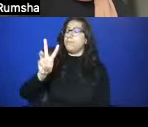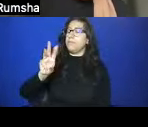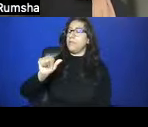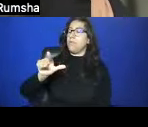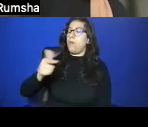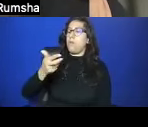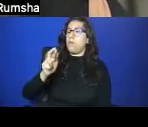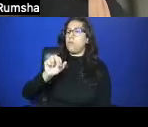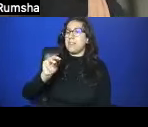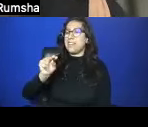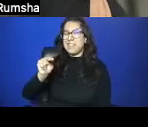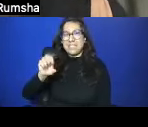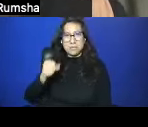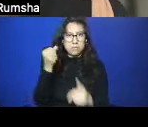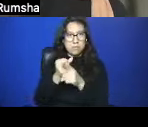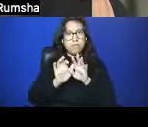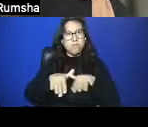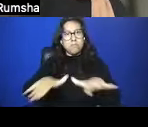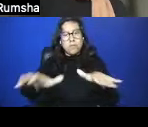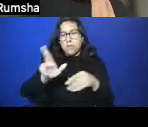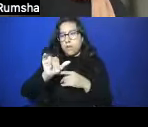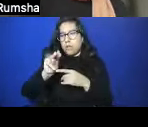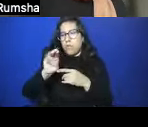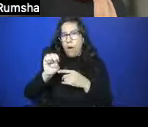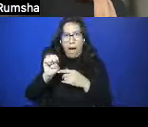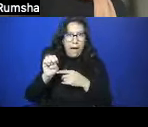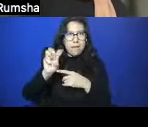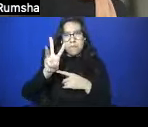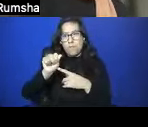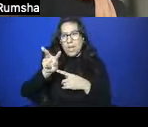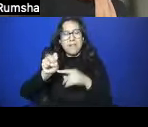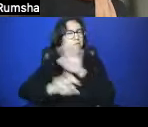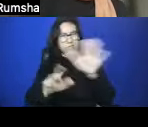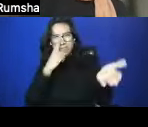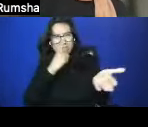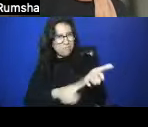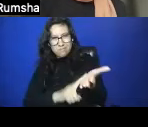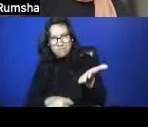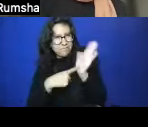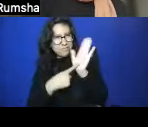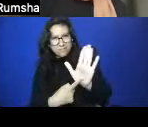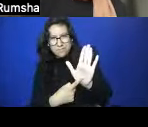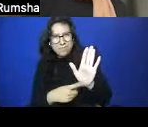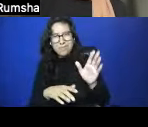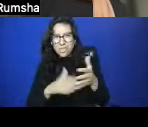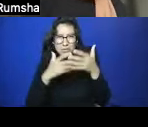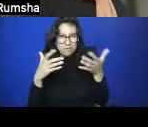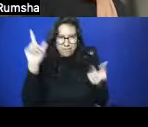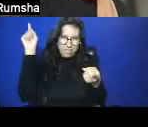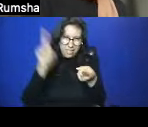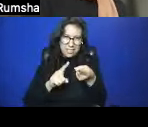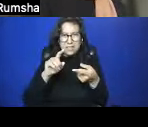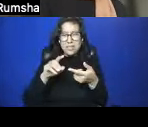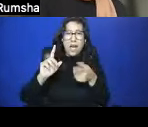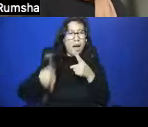wave, researchers debunked the oversaturation of stories related to drugstore theft in the Bay Area. When people hear